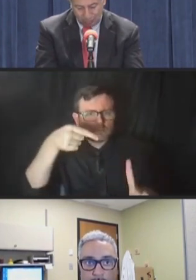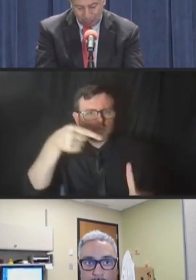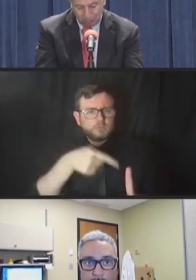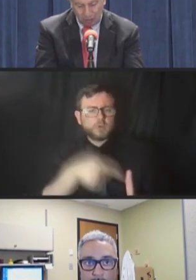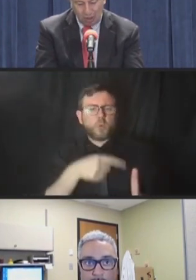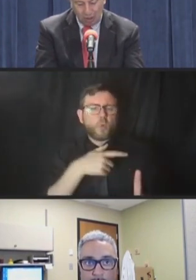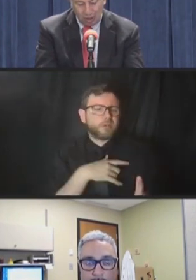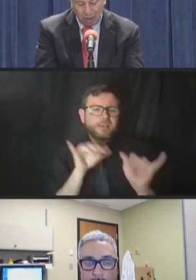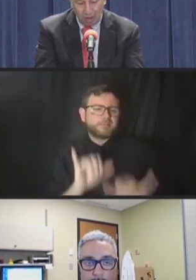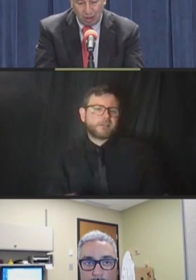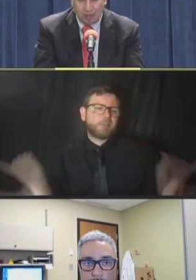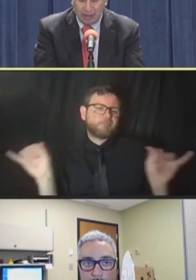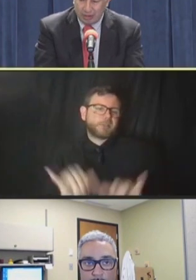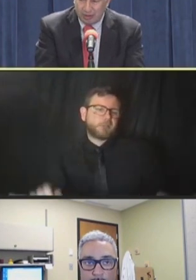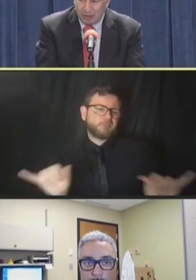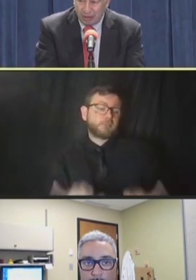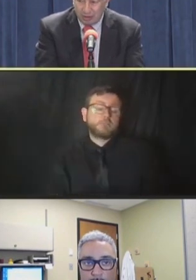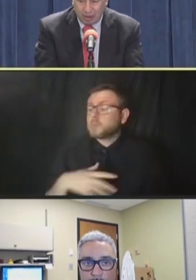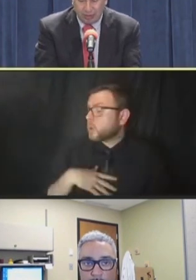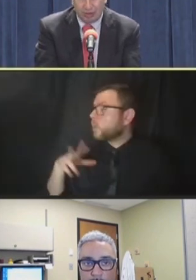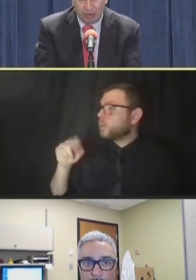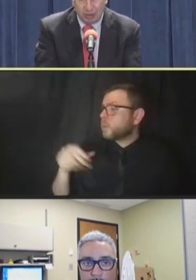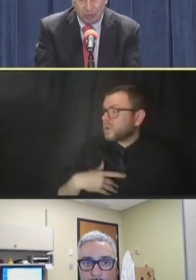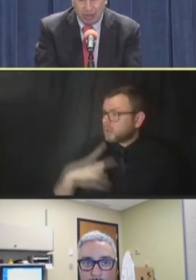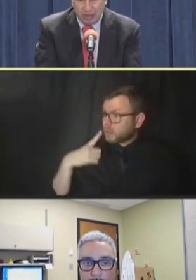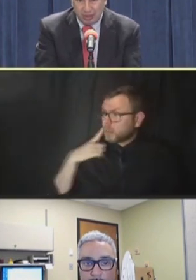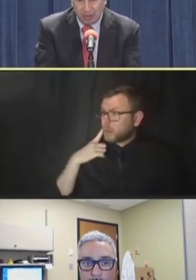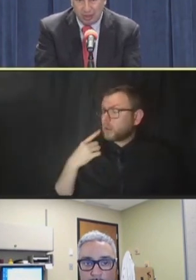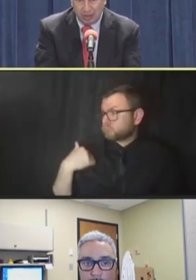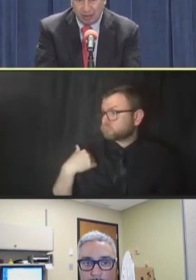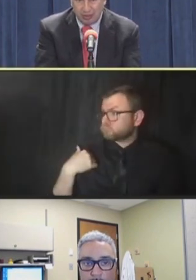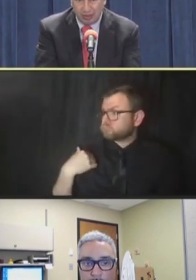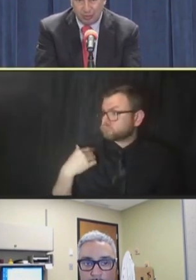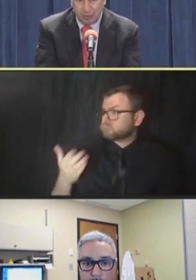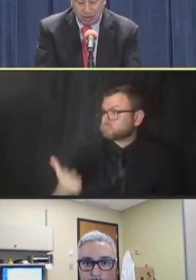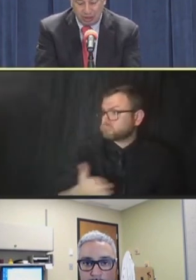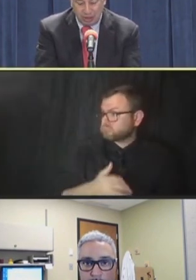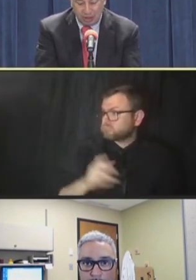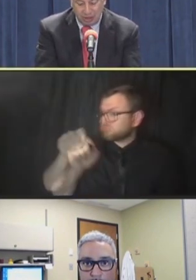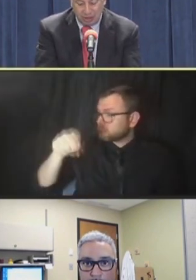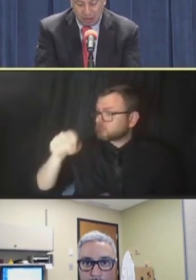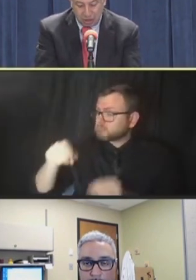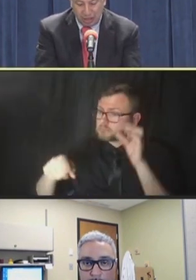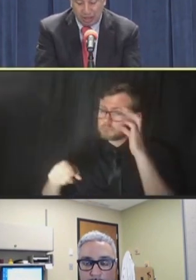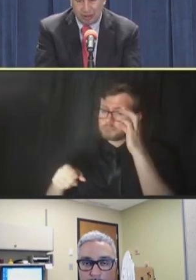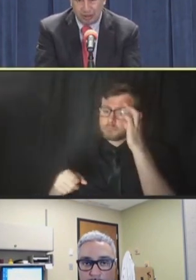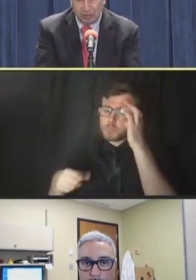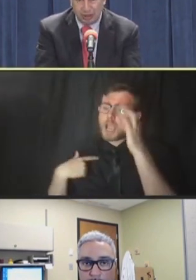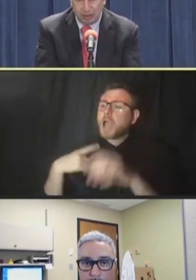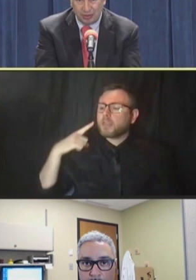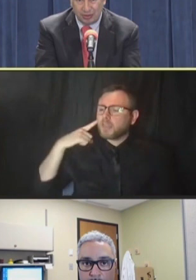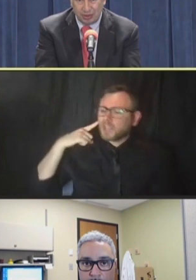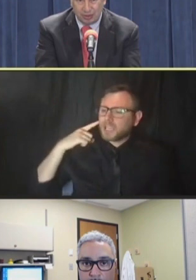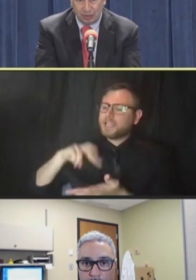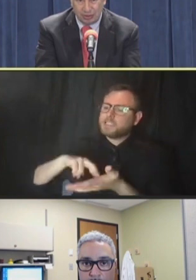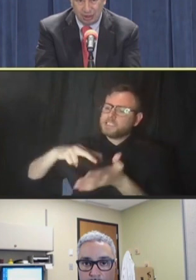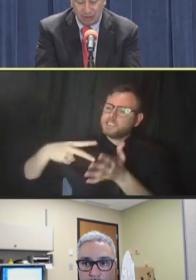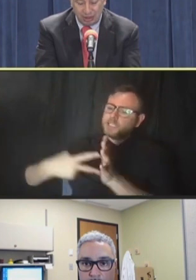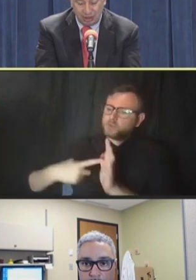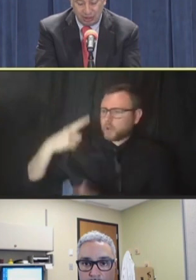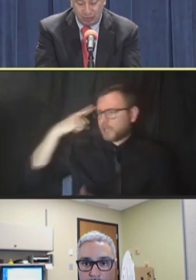old? No, I actually think we did, and I think there was an intentionality to it, and I think there